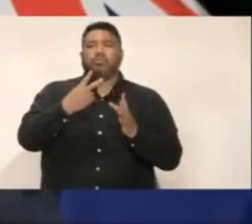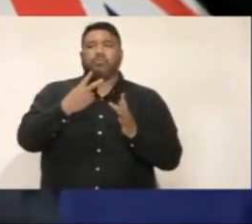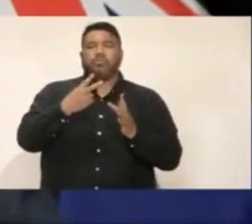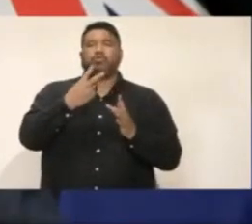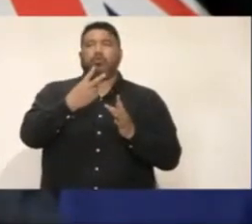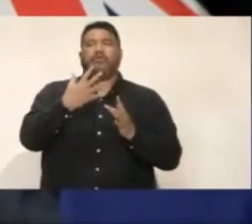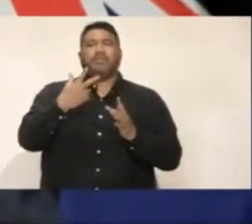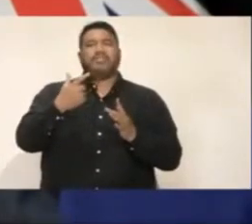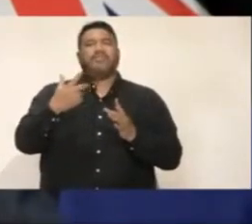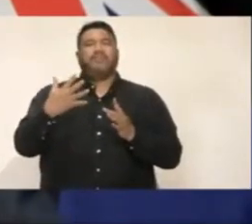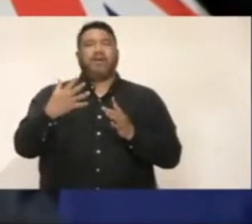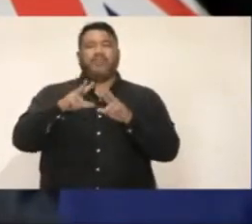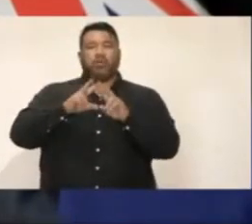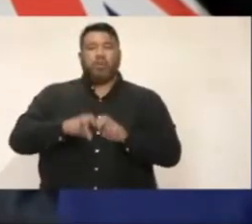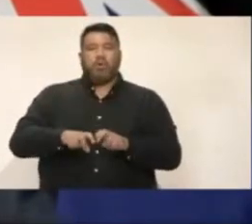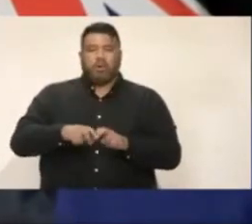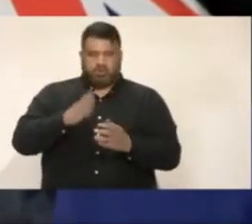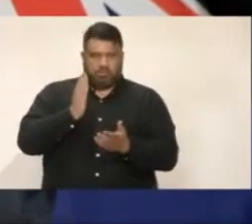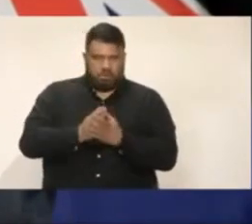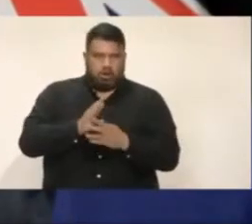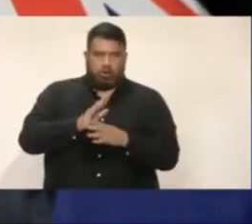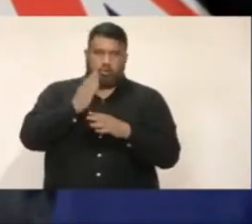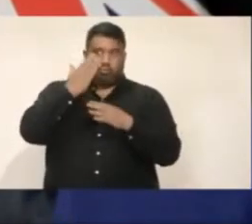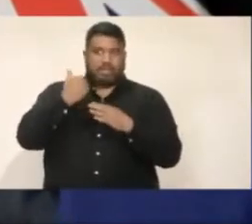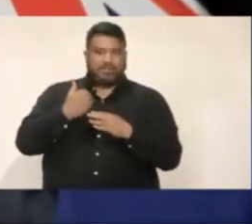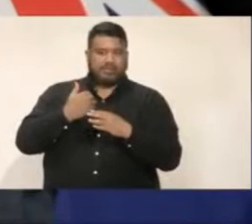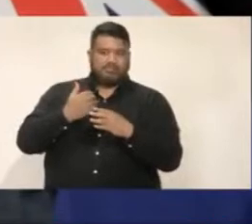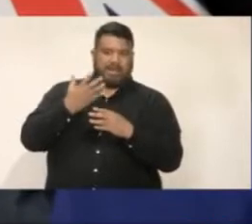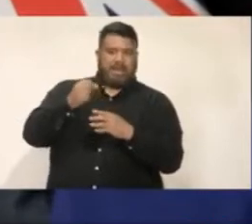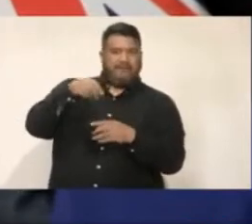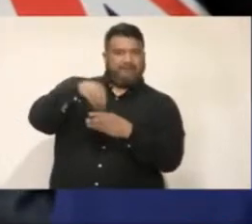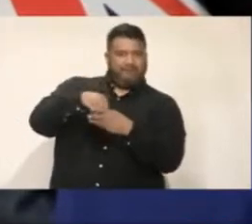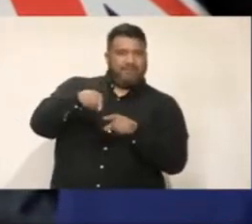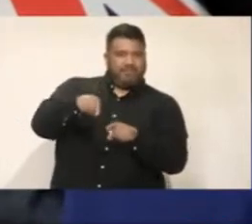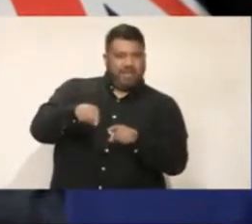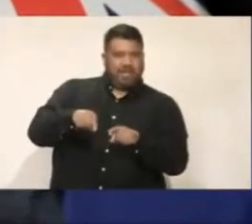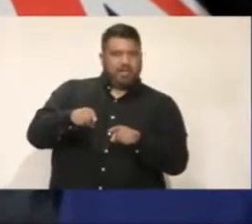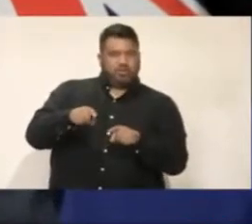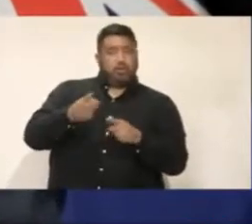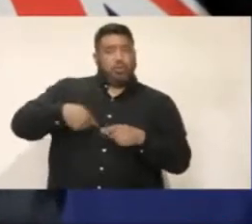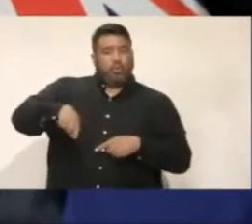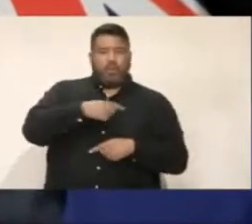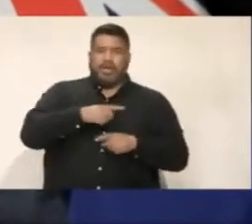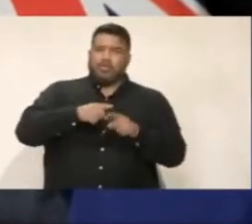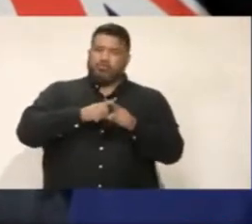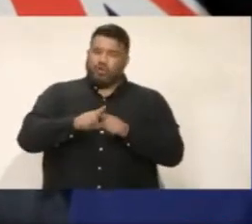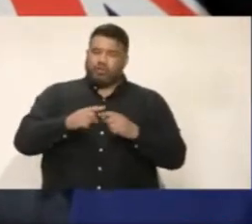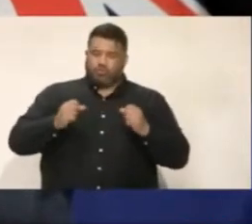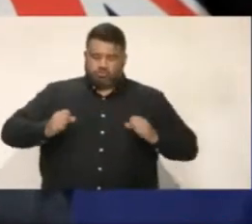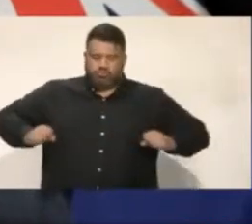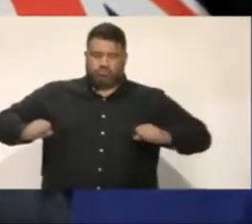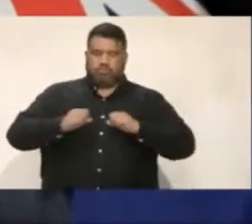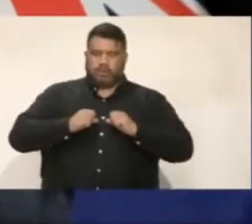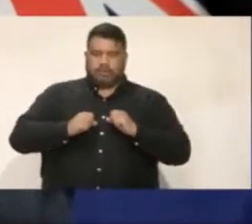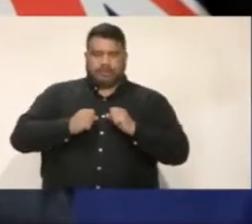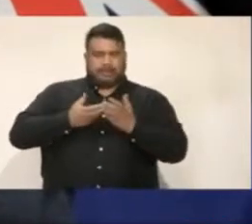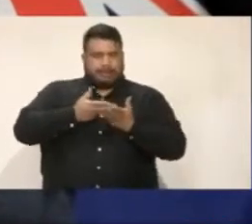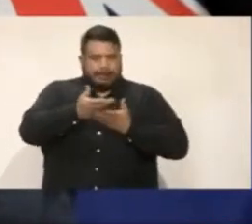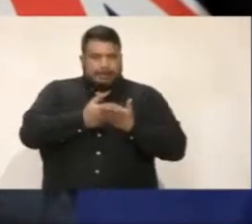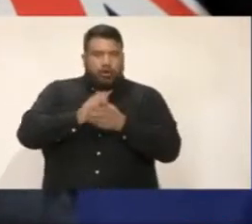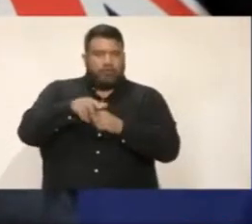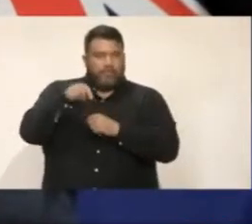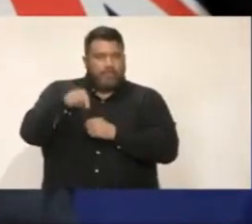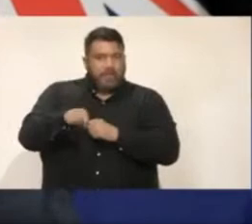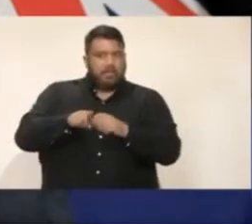it's an issue that I really feel the sector is engaging with and addressing, because we're all committed to